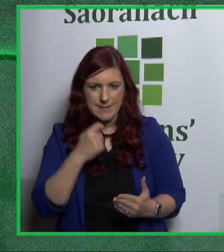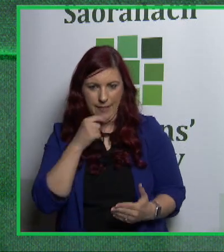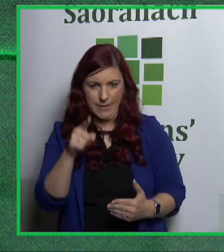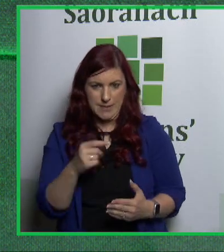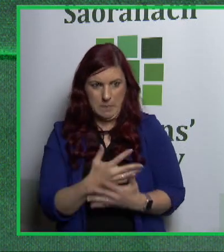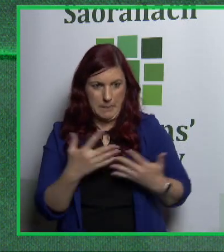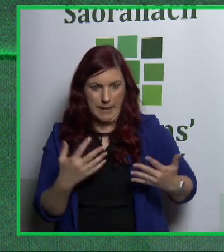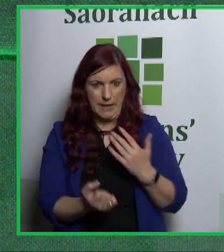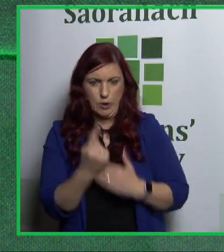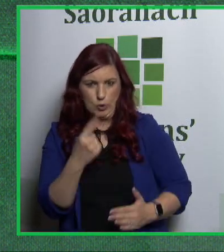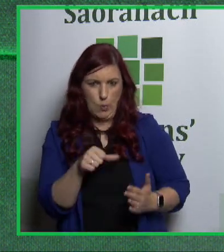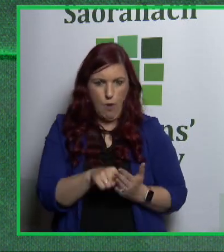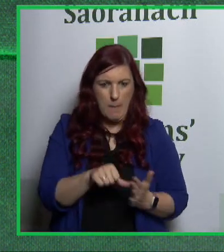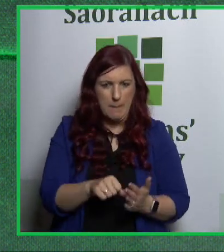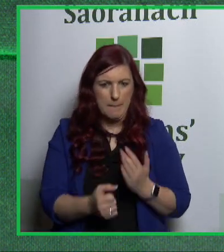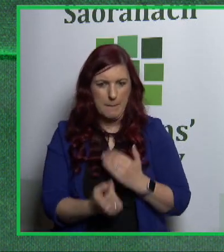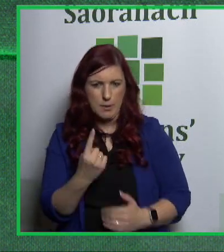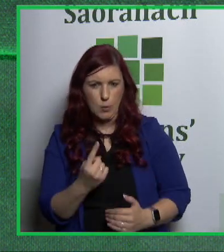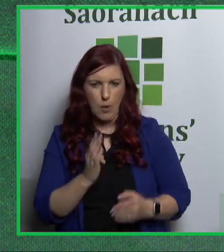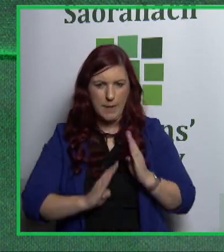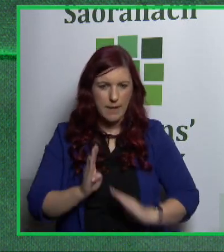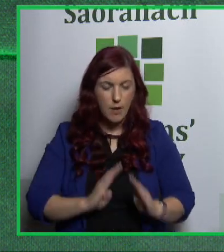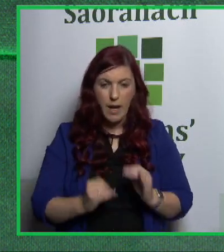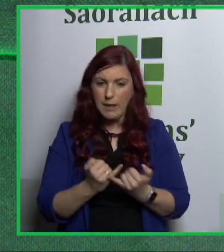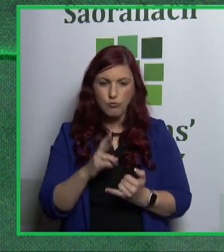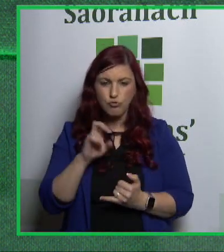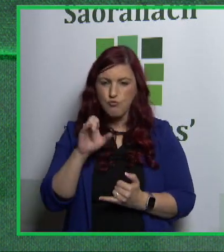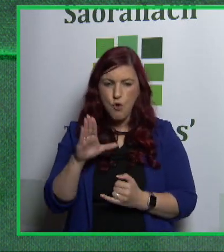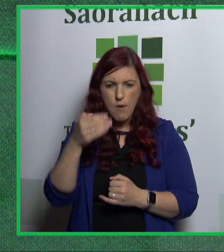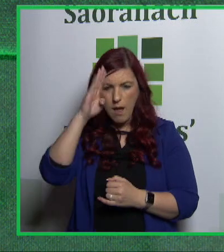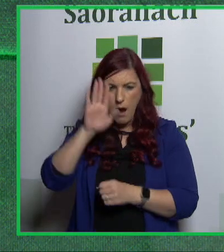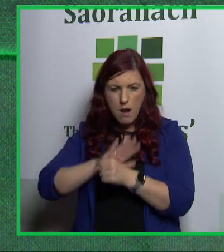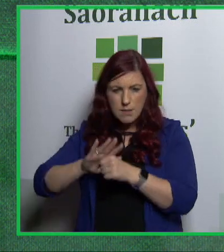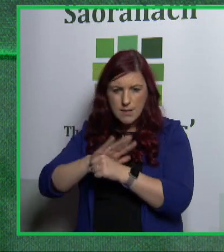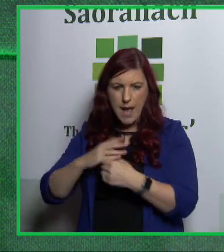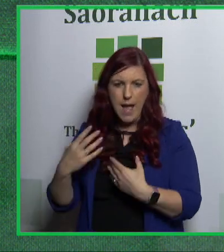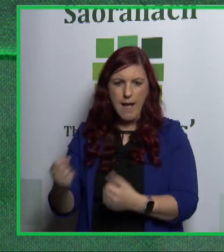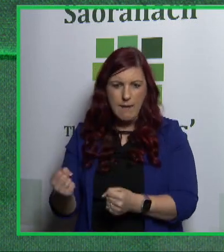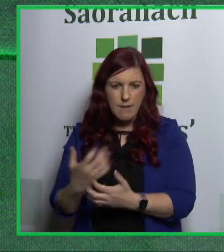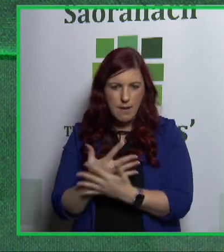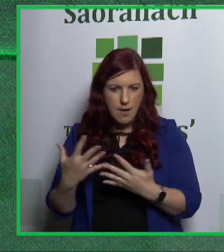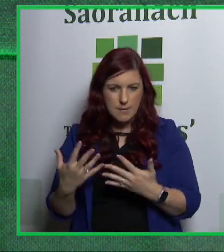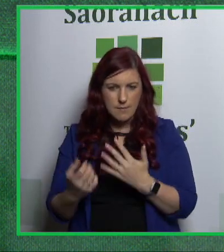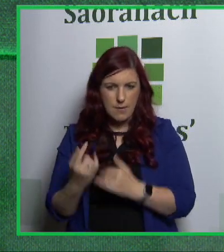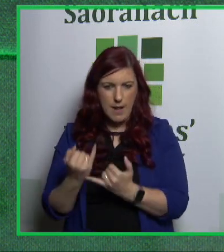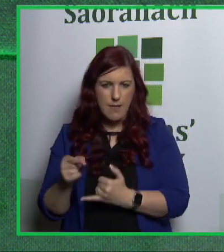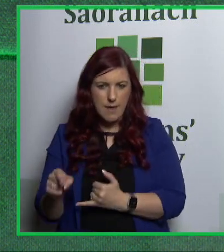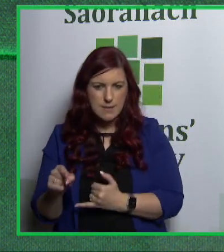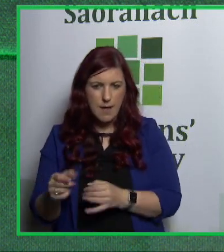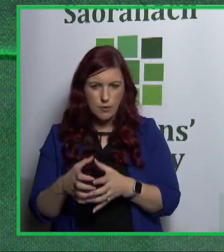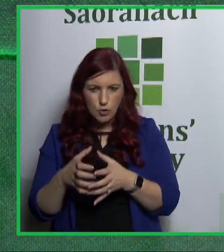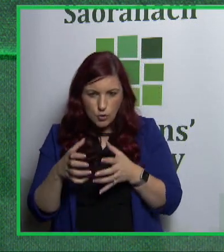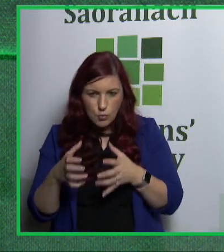problematic behaviour. In rural Ireland, there are, you know, community centres are shutting down, post offices are shutting down, credit unions are shutting